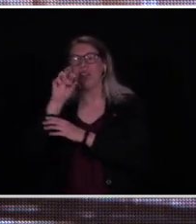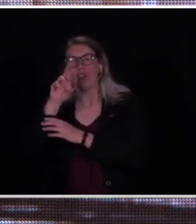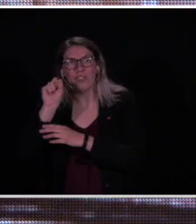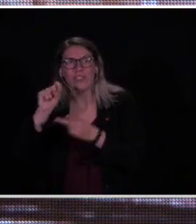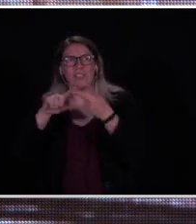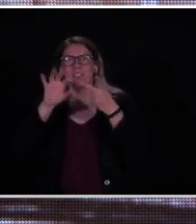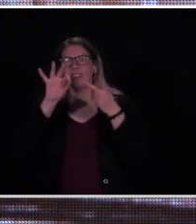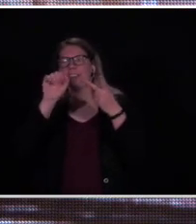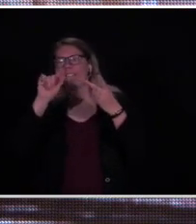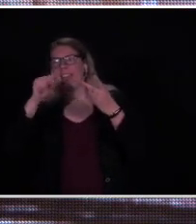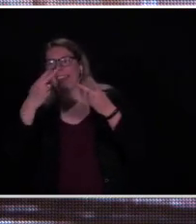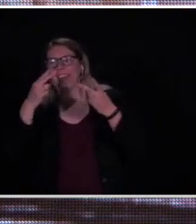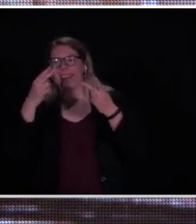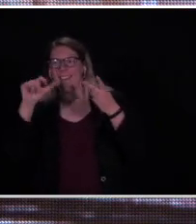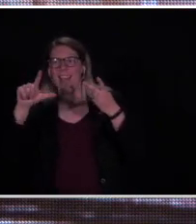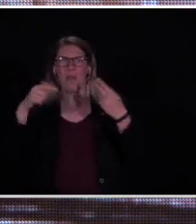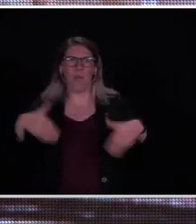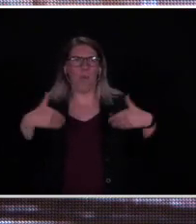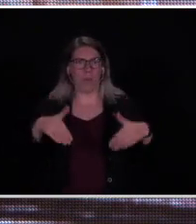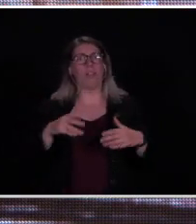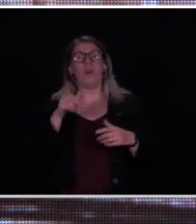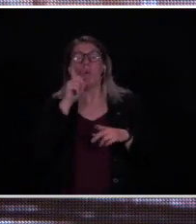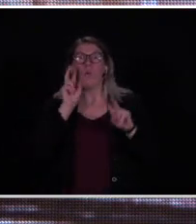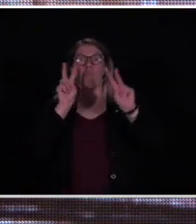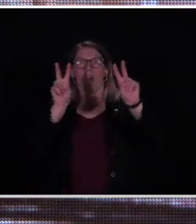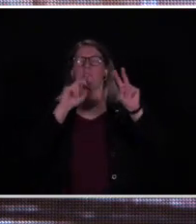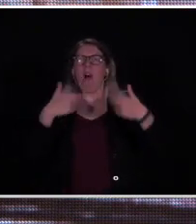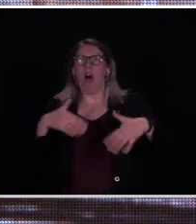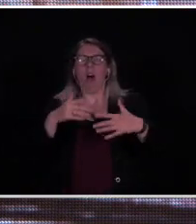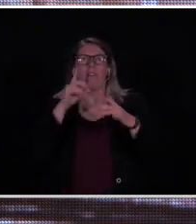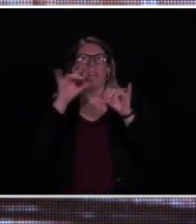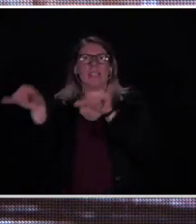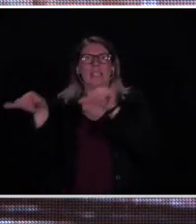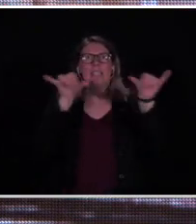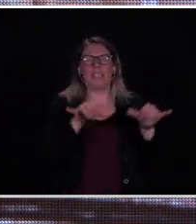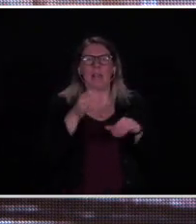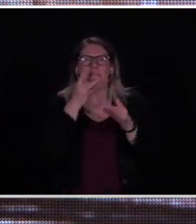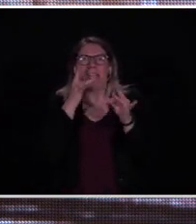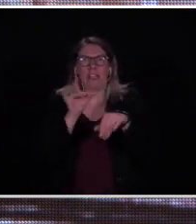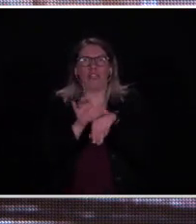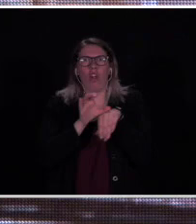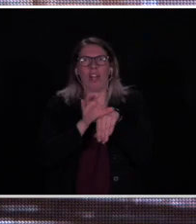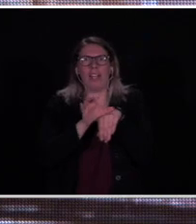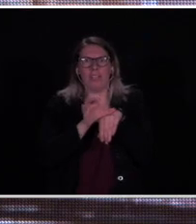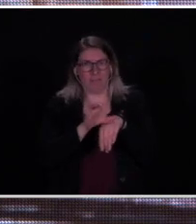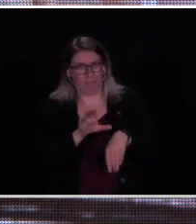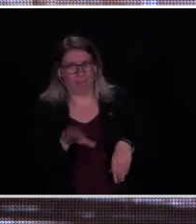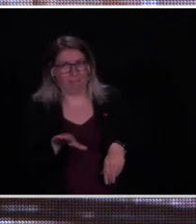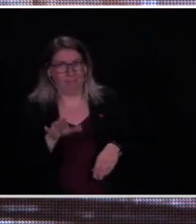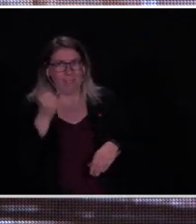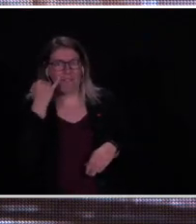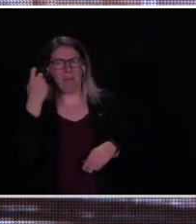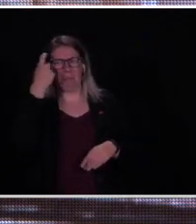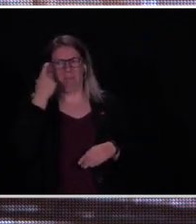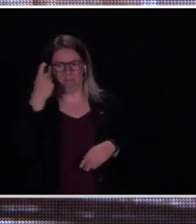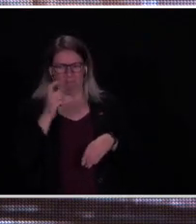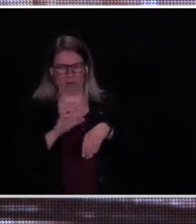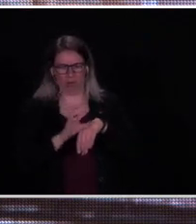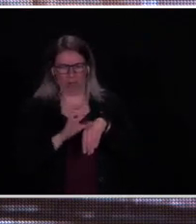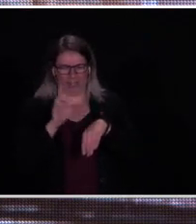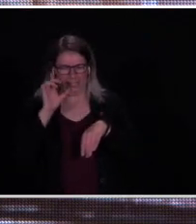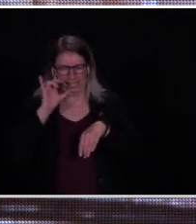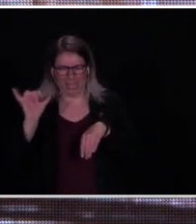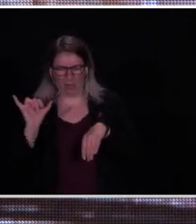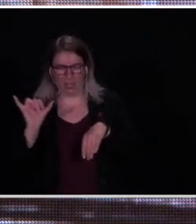fans say they experience a sense of connection that's like tasting delicious chocolate. So if you have ever wondered what chocolate sounds